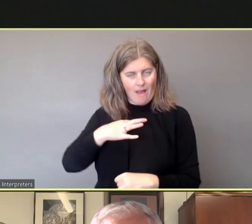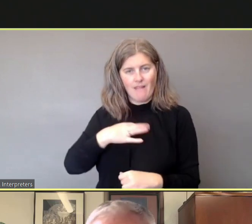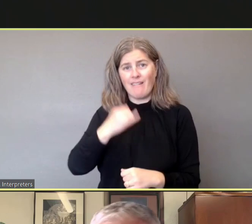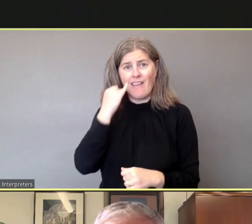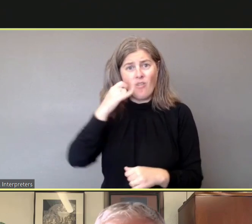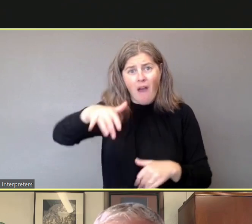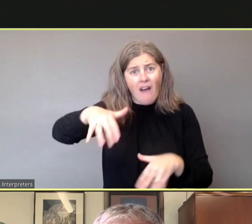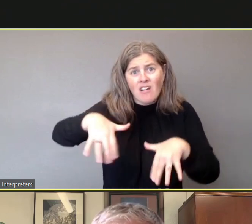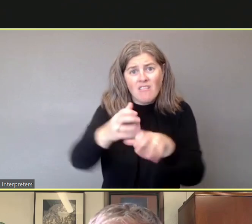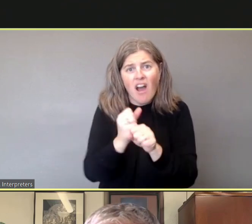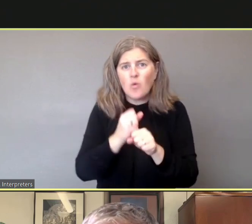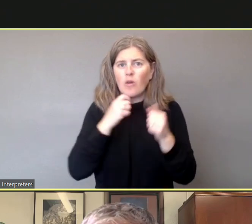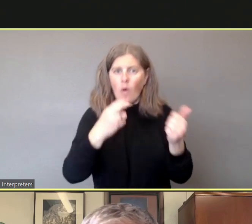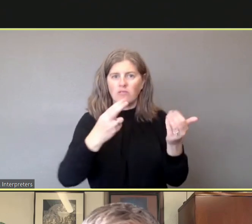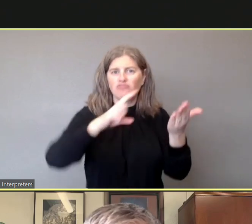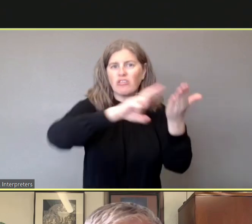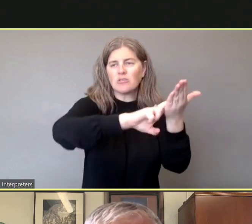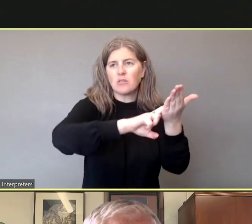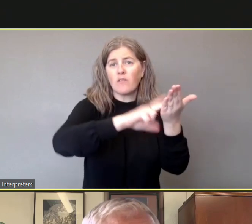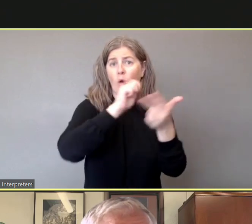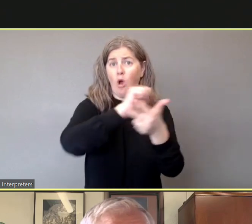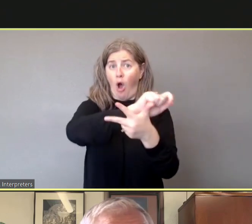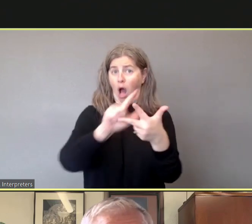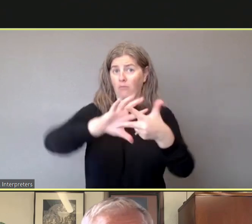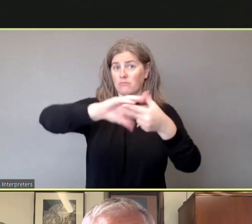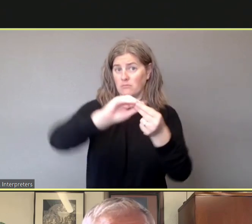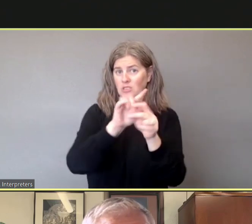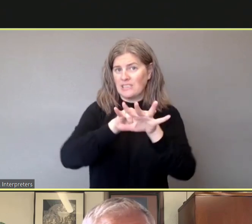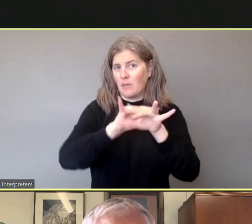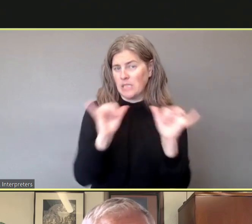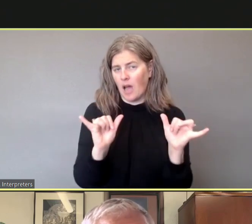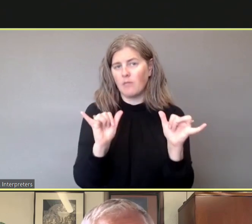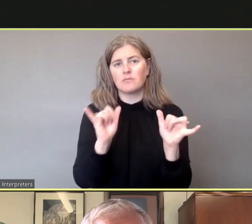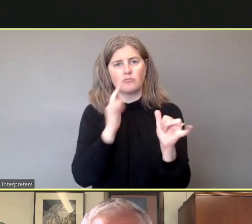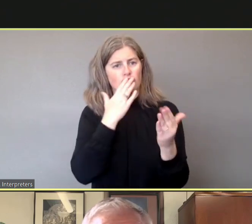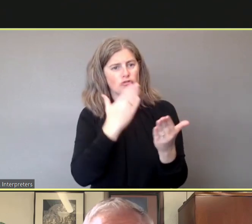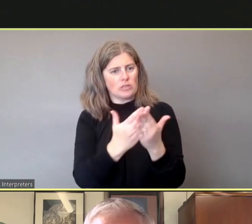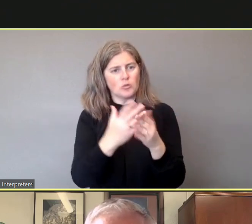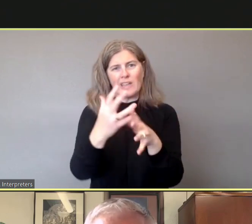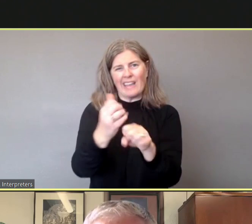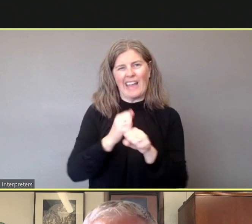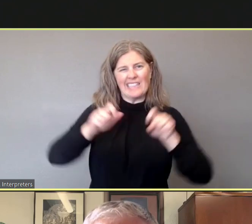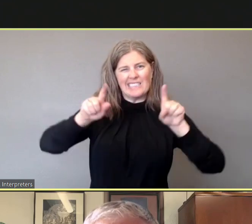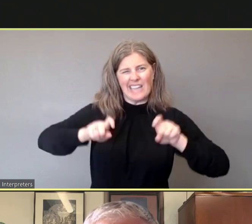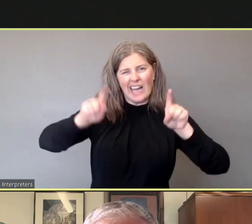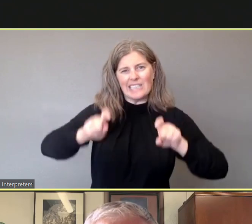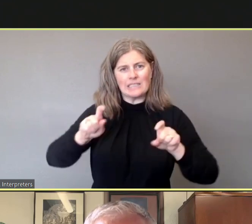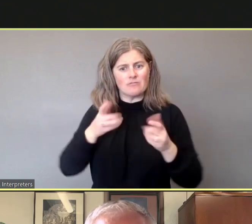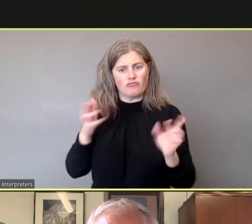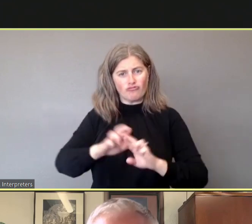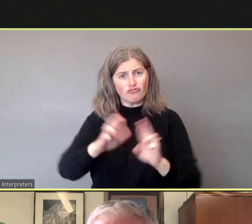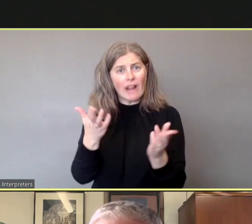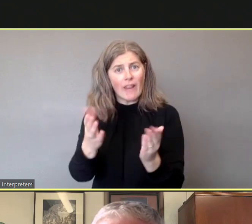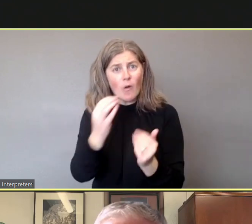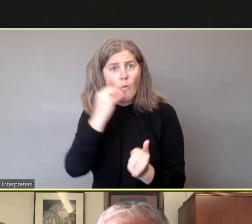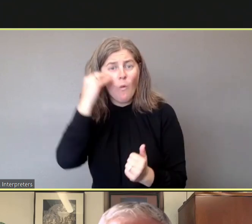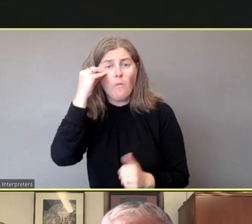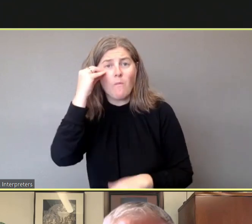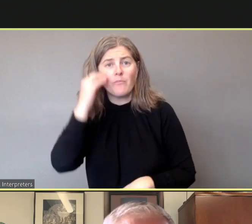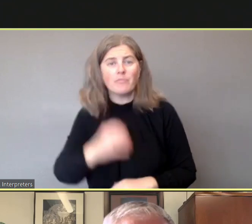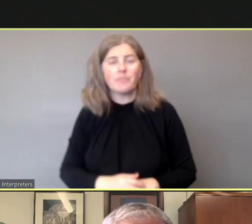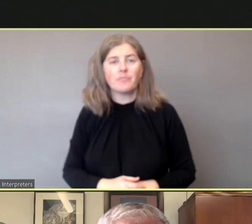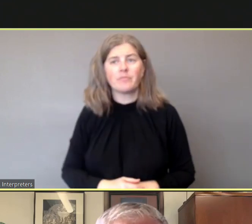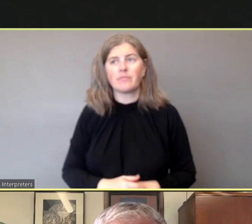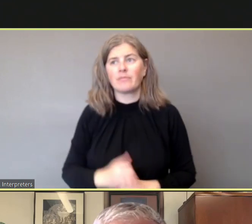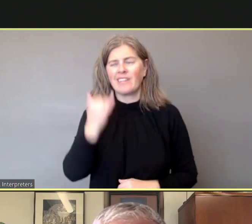any, you can sign up actually for all 3 of them. So that's a good thing. Have those tests at home. If your